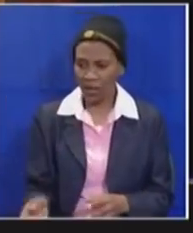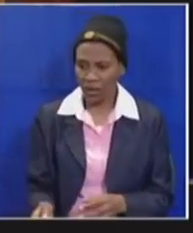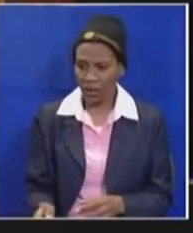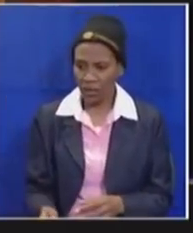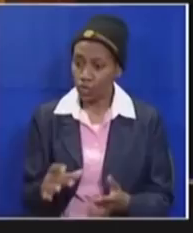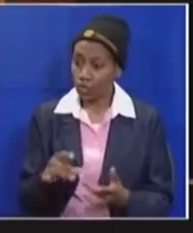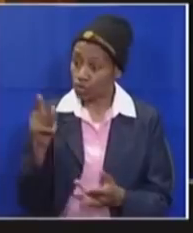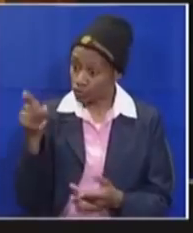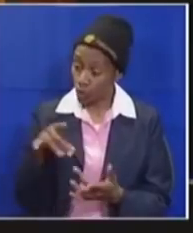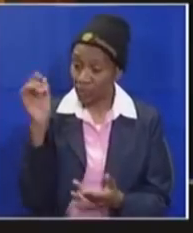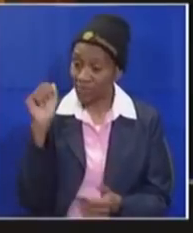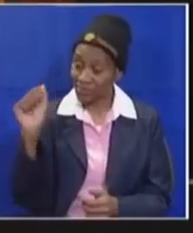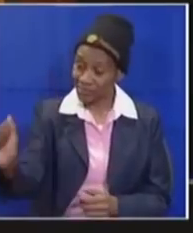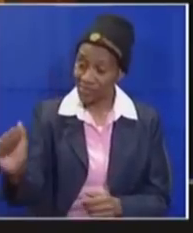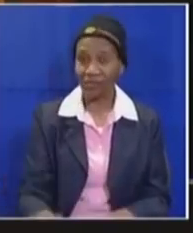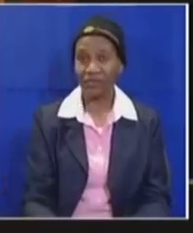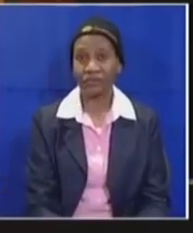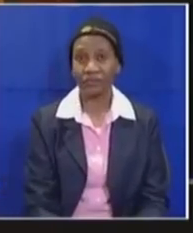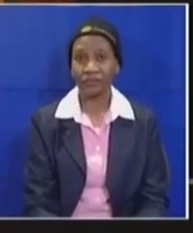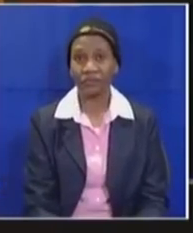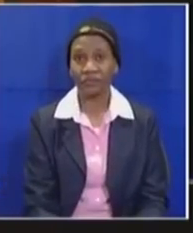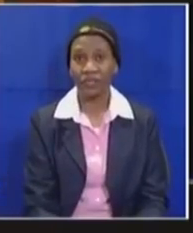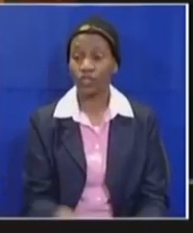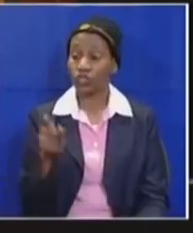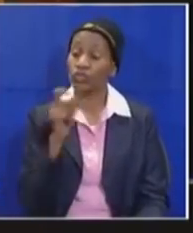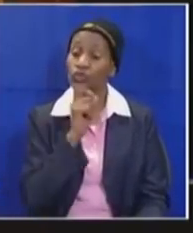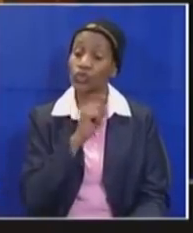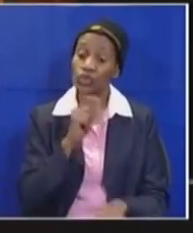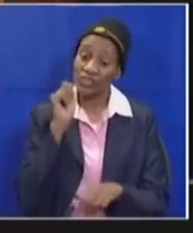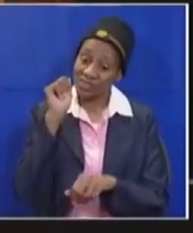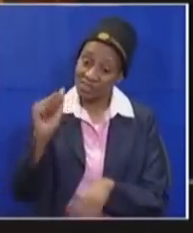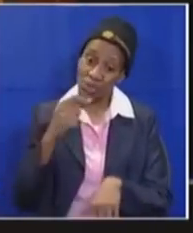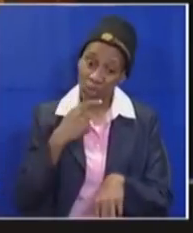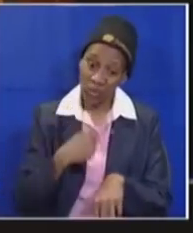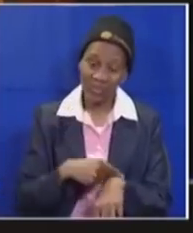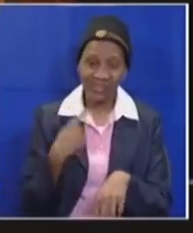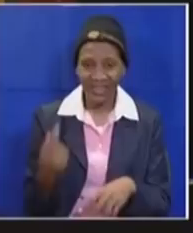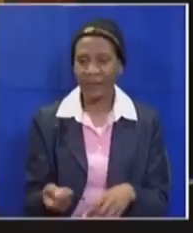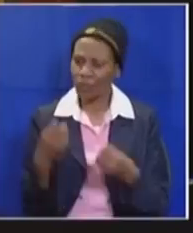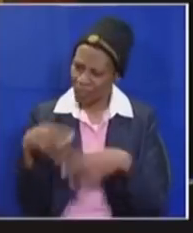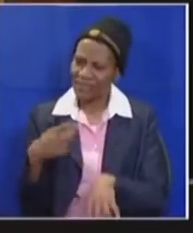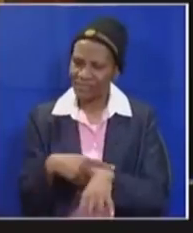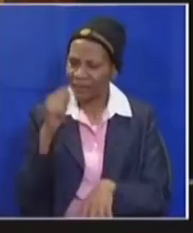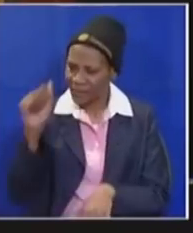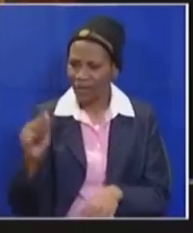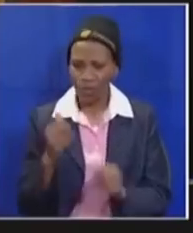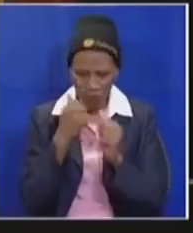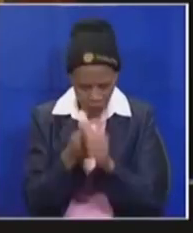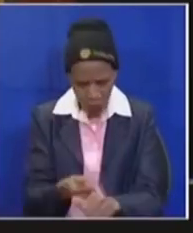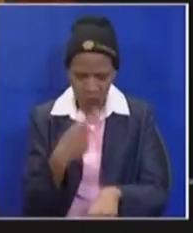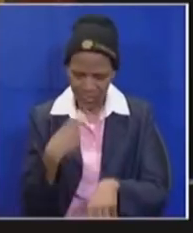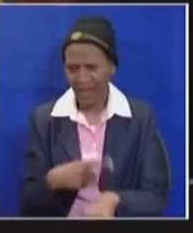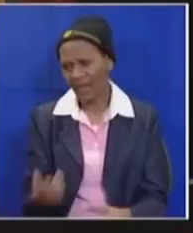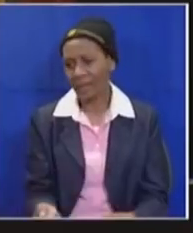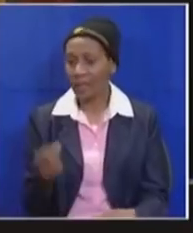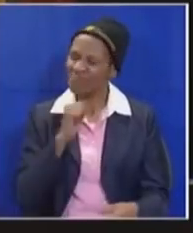your choice. You gambled away the time you have to ask your question in time. But even if that